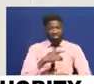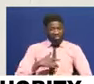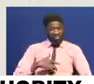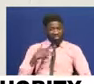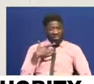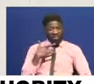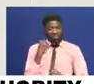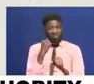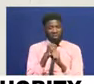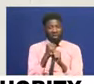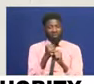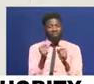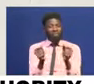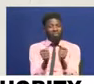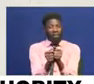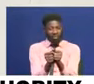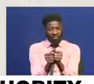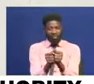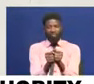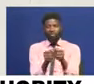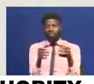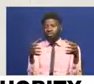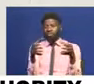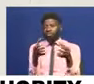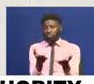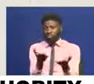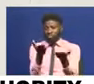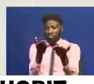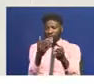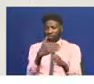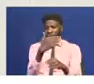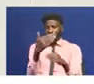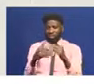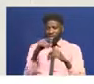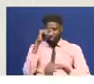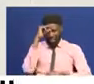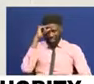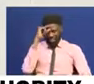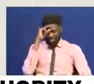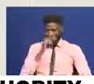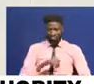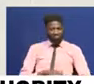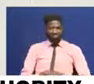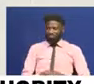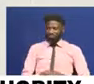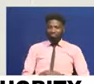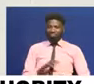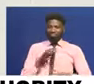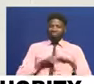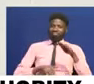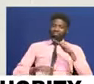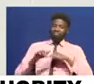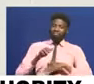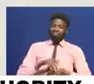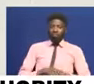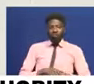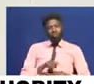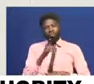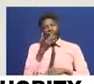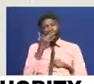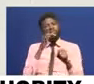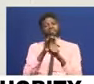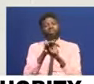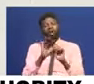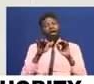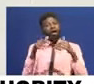with you. How do you plan to reassure them that, look, hey, that was then, we are starting a new phase on a new